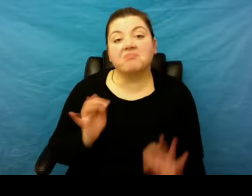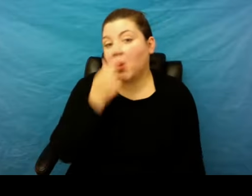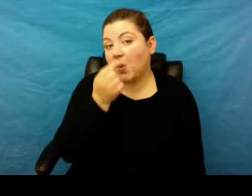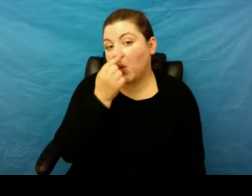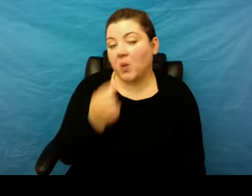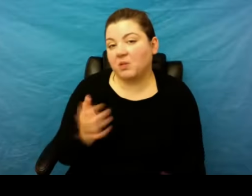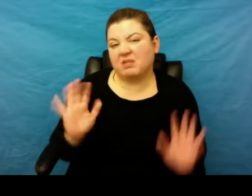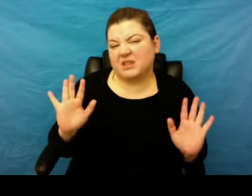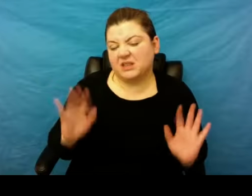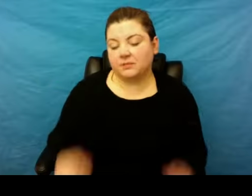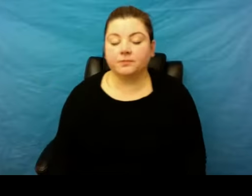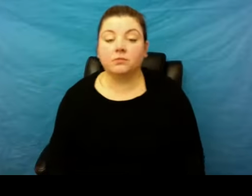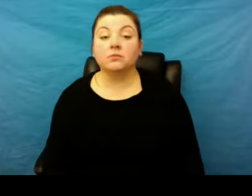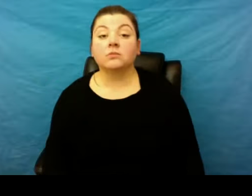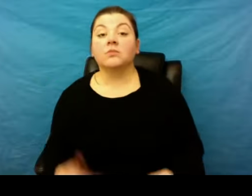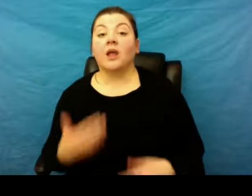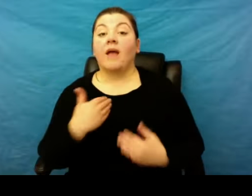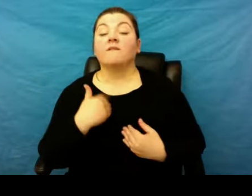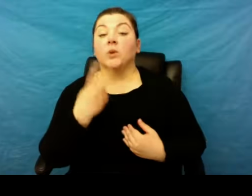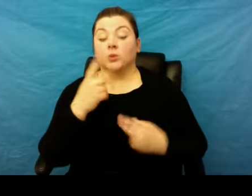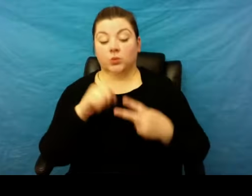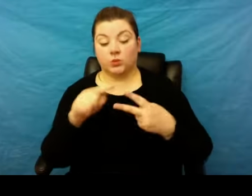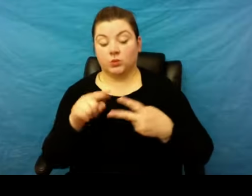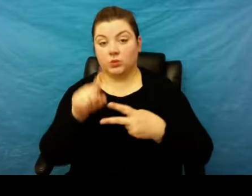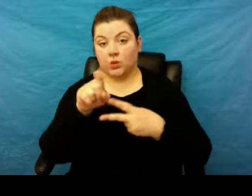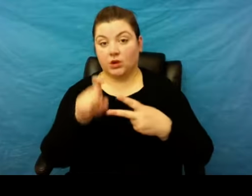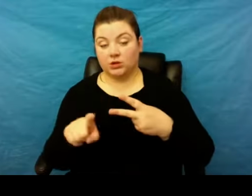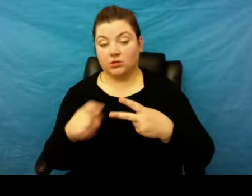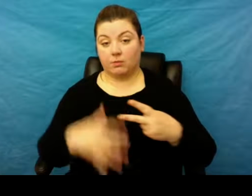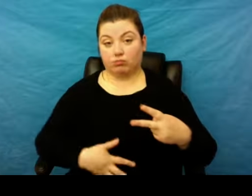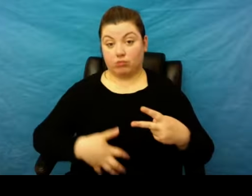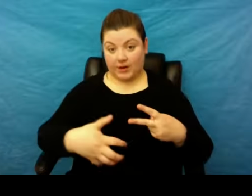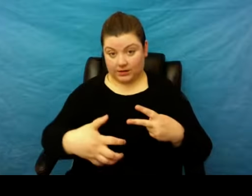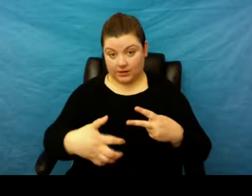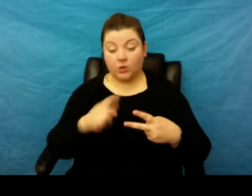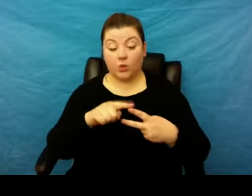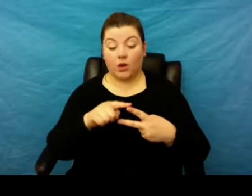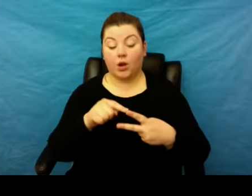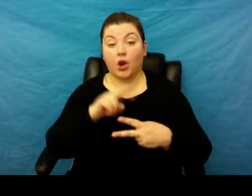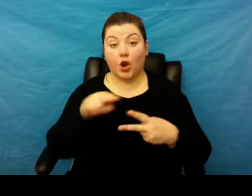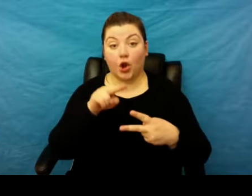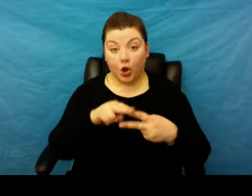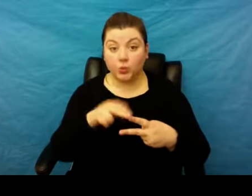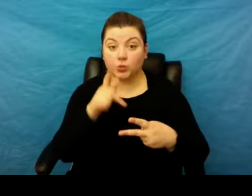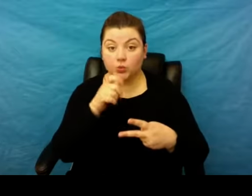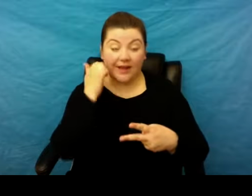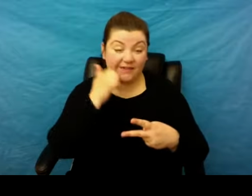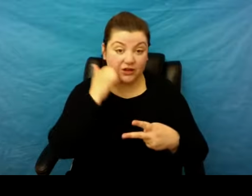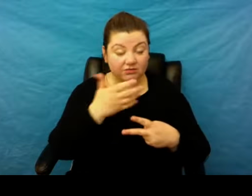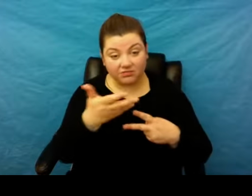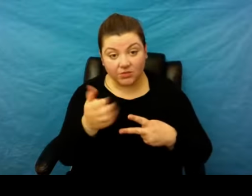2 pregnancy-related questions. One from a nurse who's treating patients regularly, and